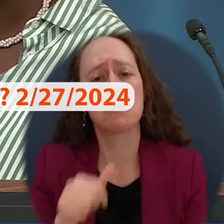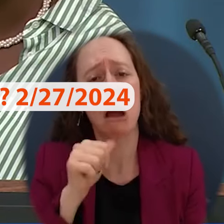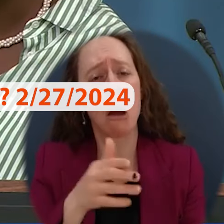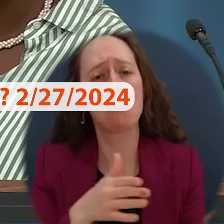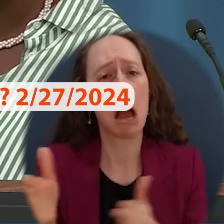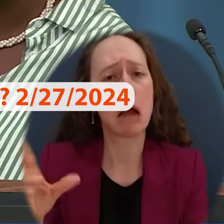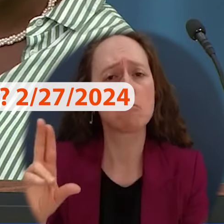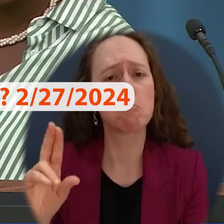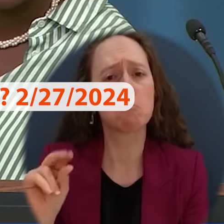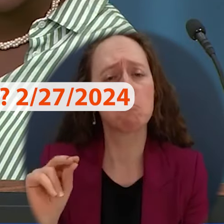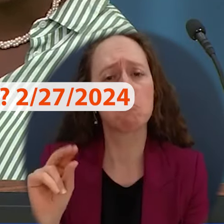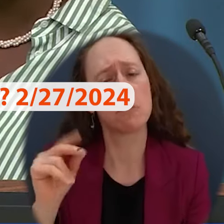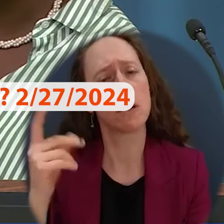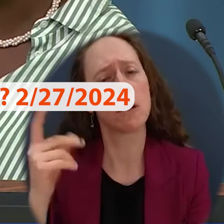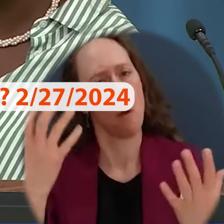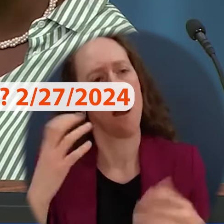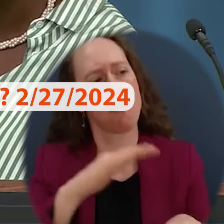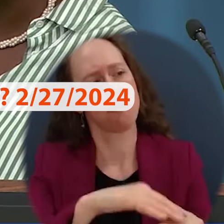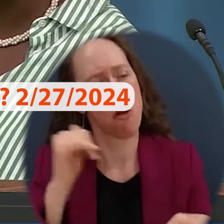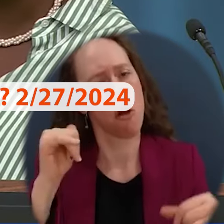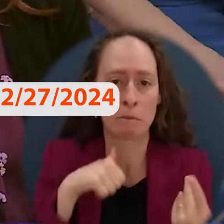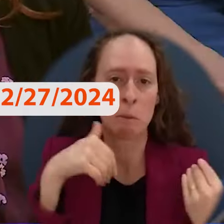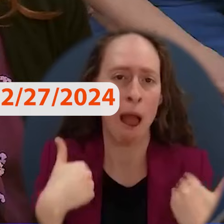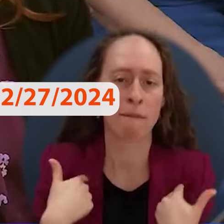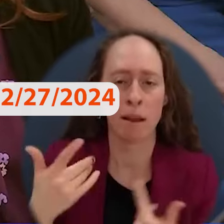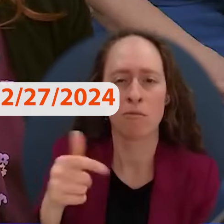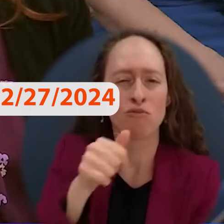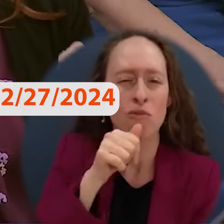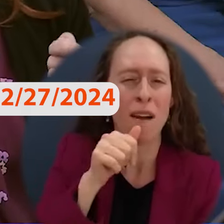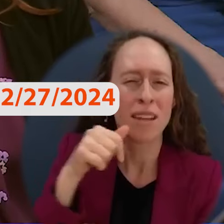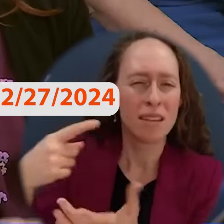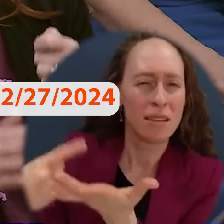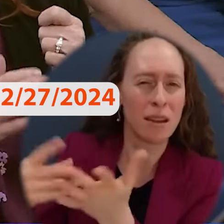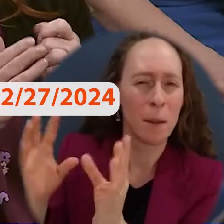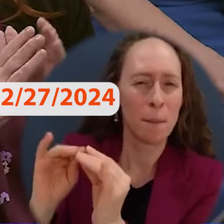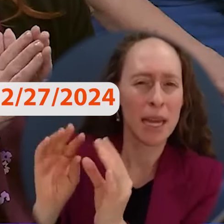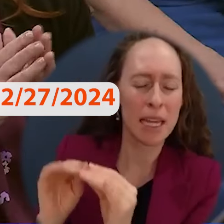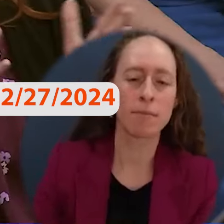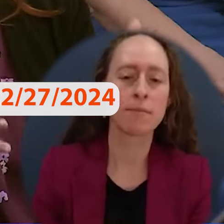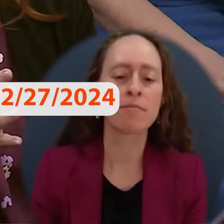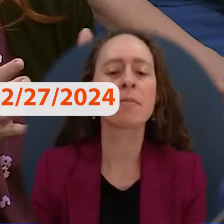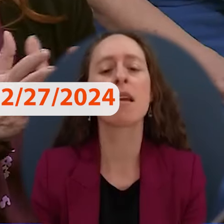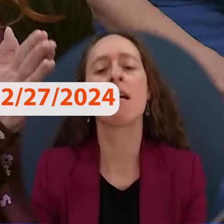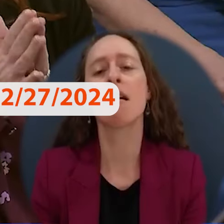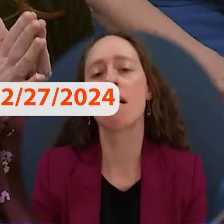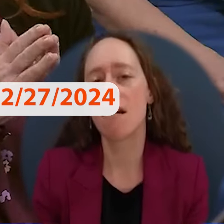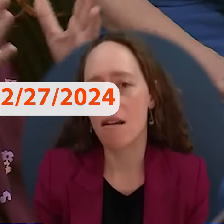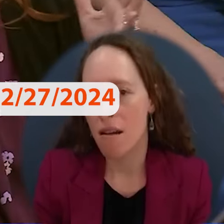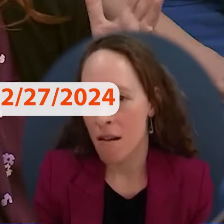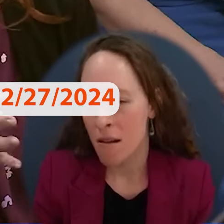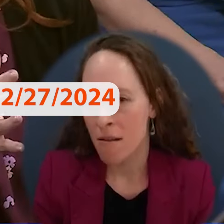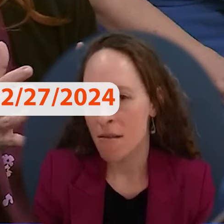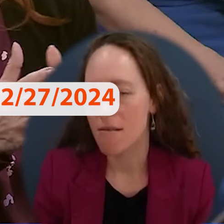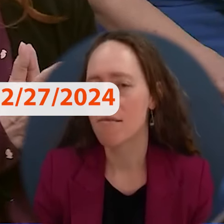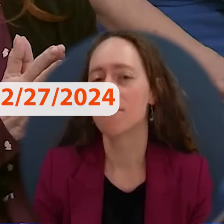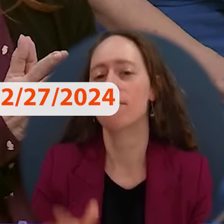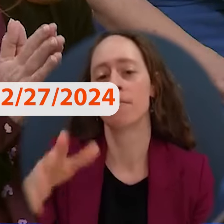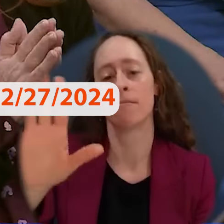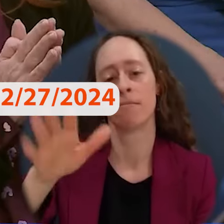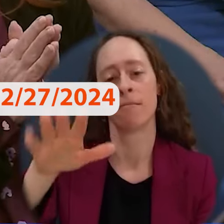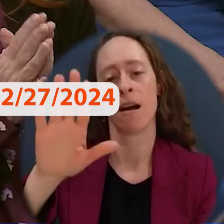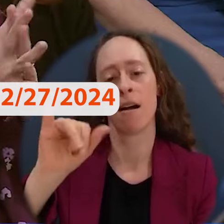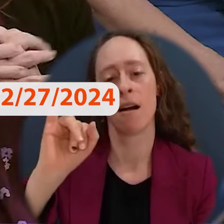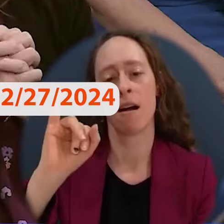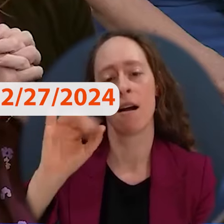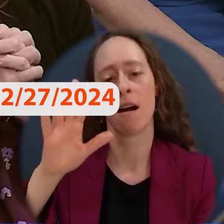one-on-one conversation with the speaker. He did that. Agreement if the speaker had accepted a premise from the president, or if they had made any kind of